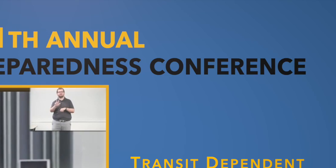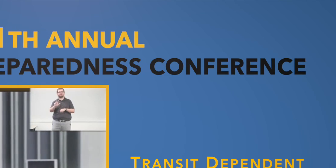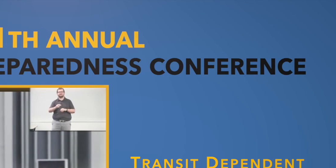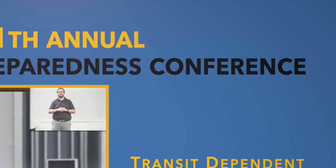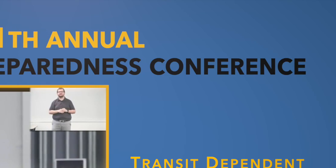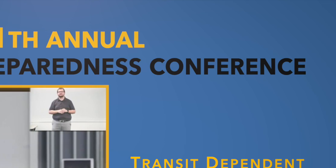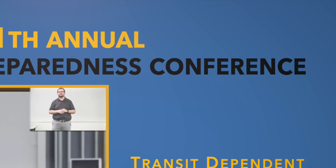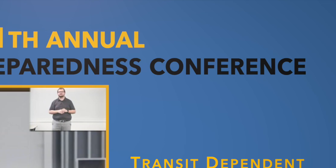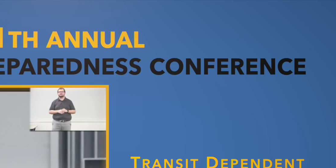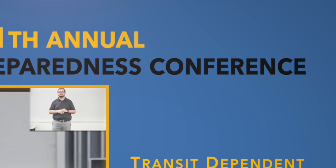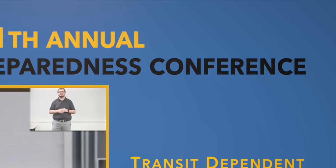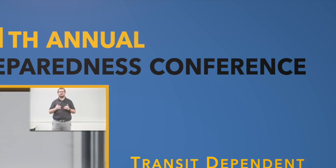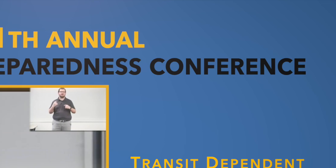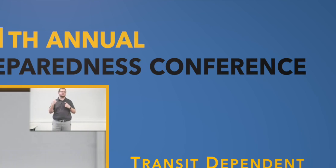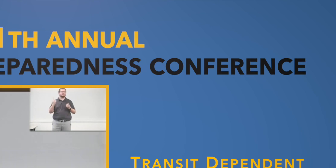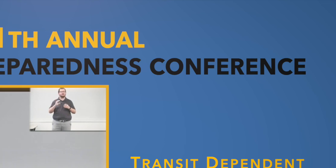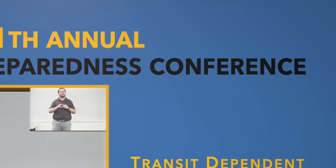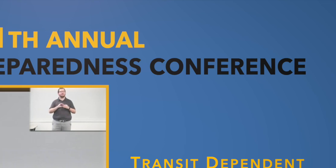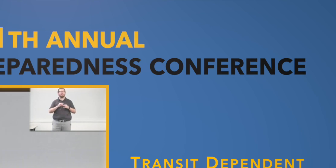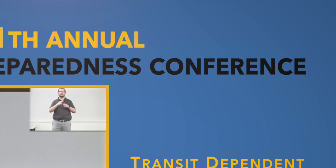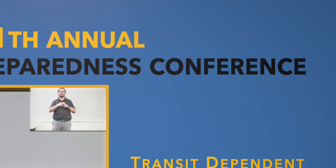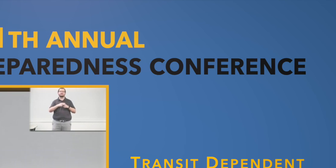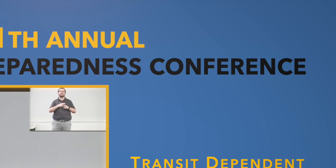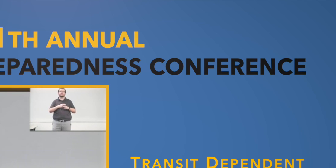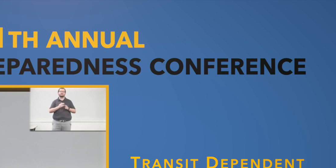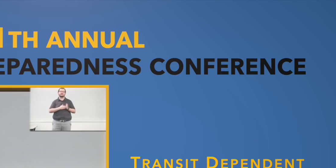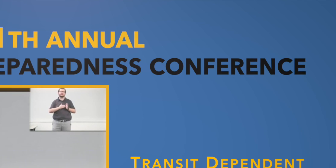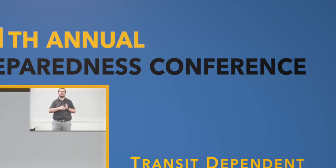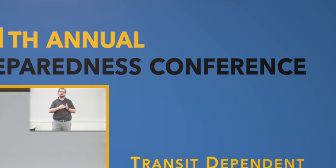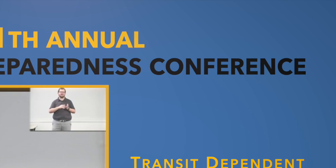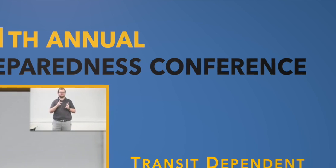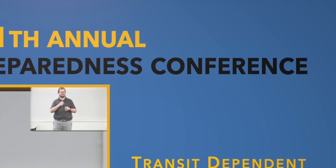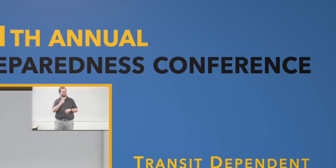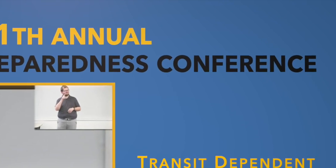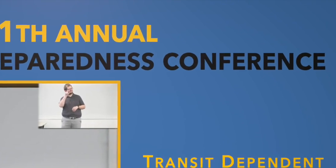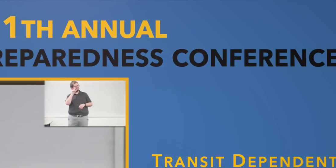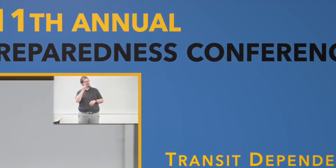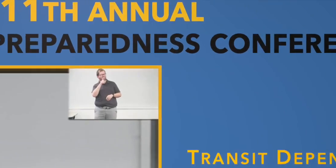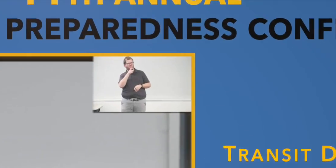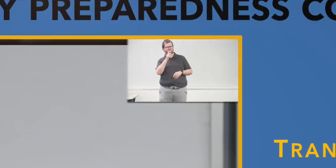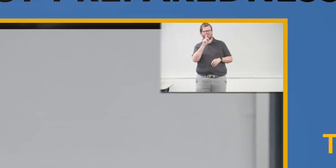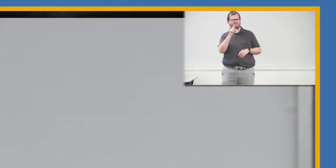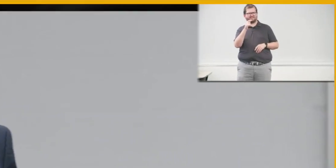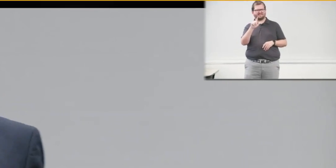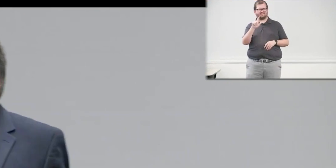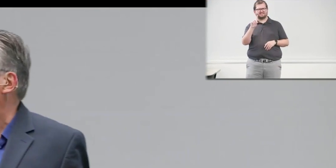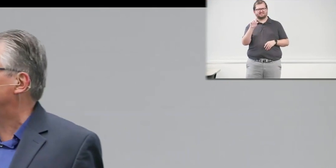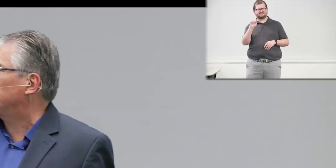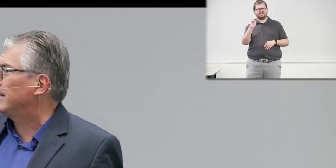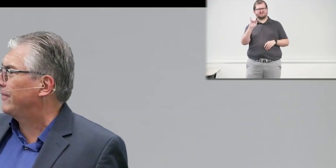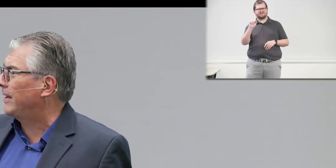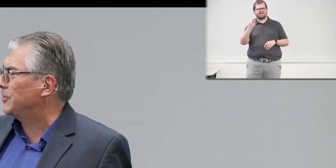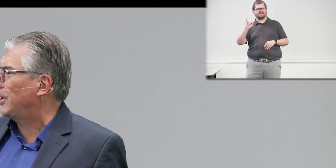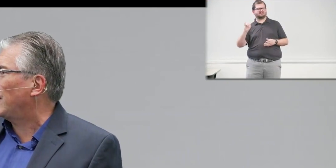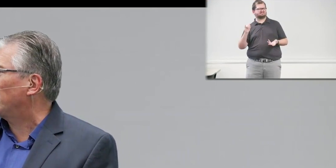Now you've been hearing about him all morning, and everybody is probably wondering who this guy Gil Damiani is. Well, Gil is